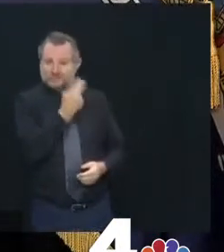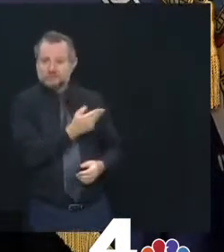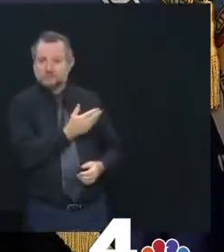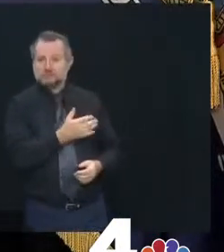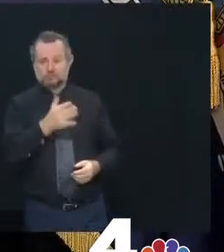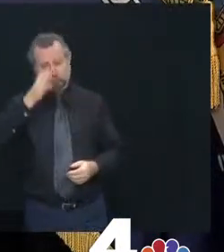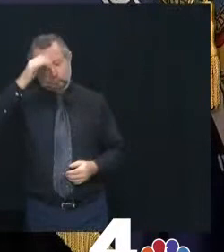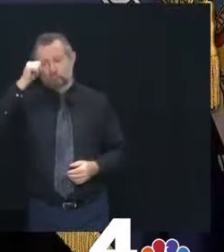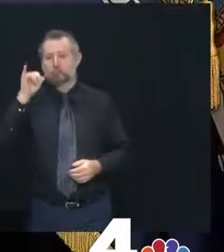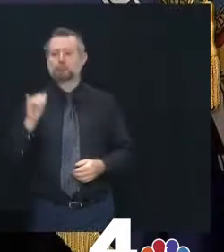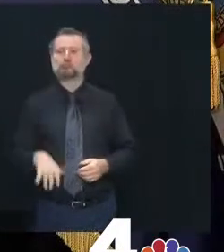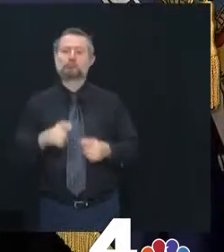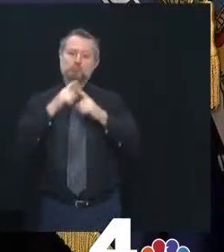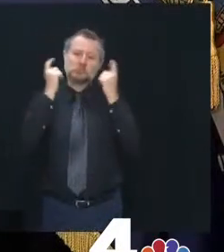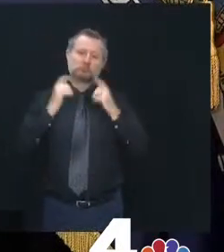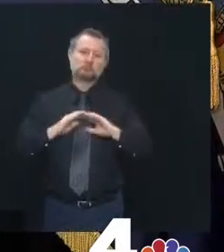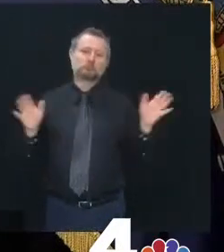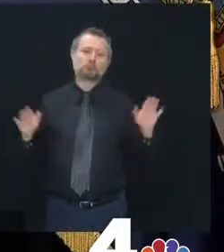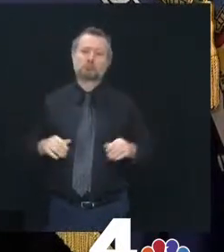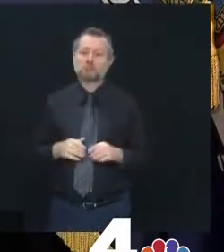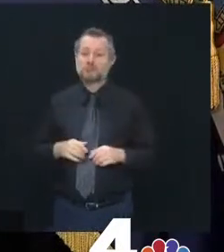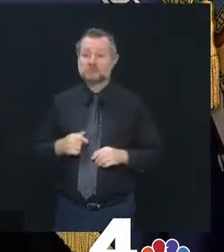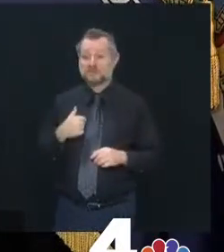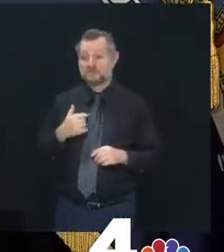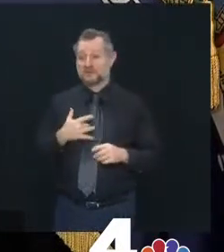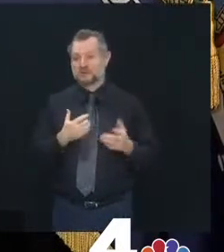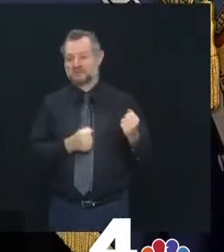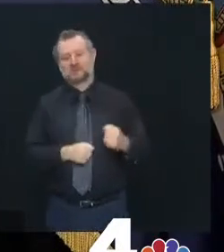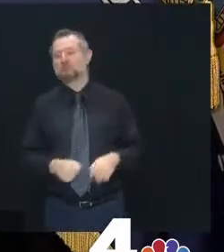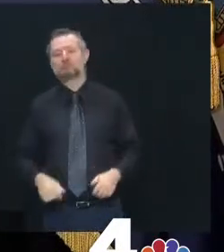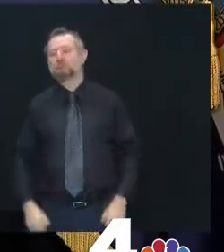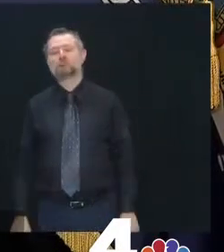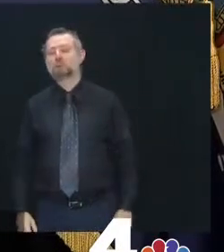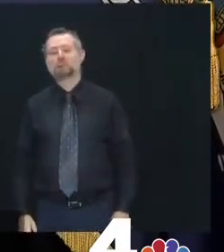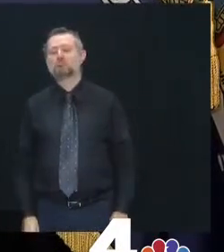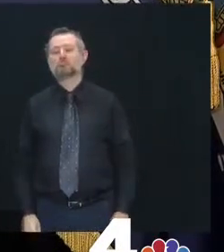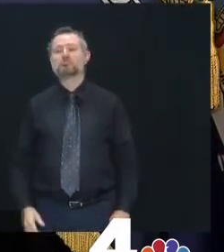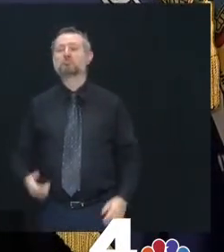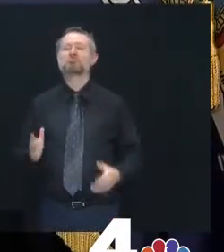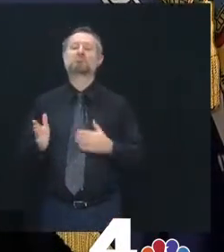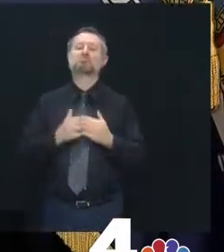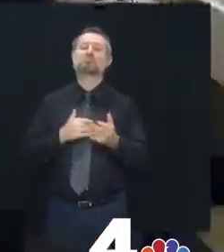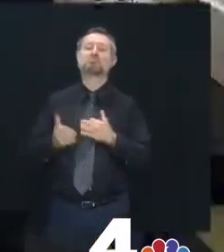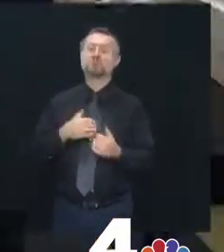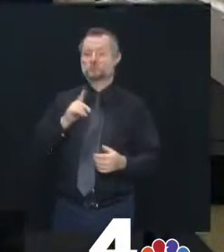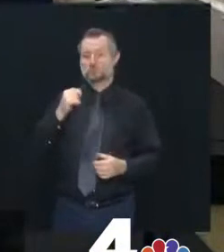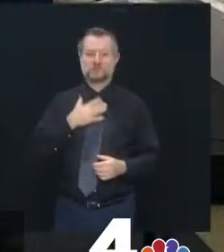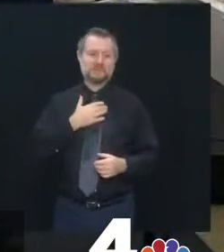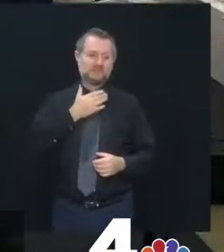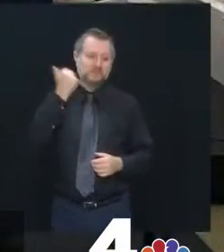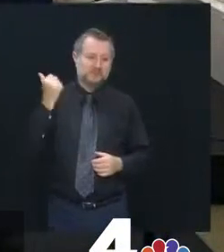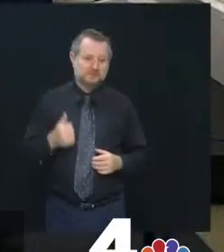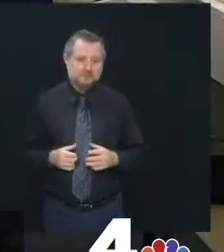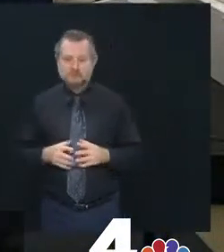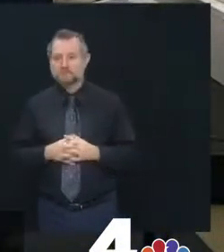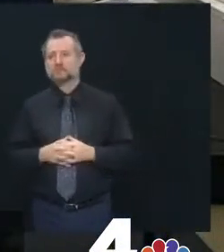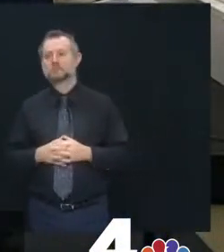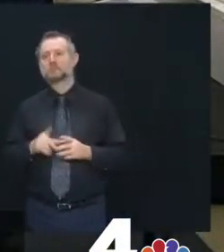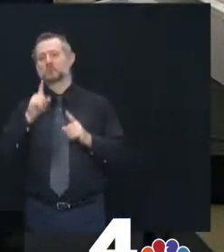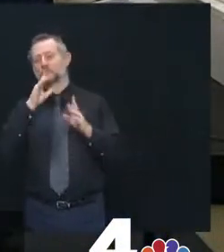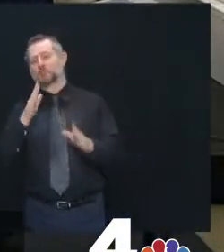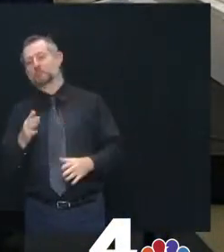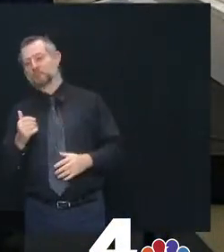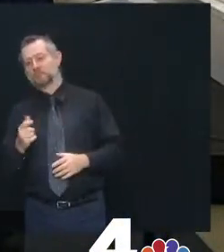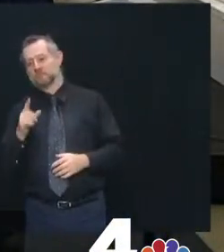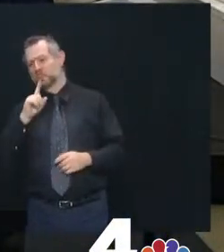So, no, I don't have a high level of confidence, but we do the best with what we can. When do you expect to hear